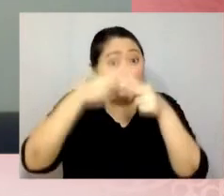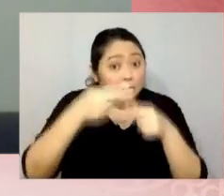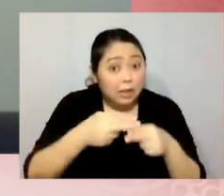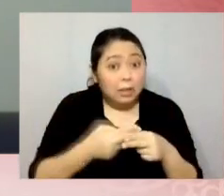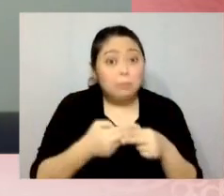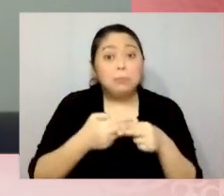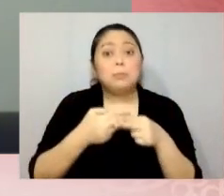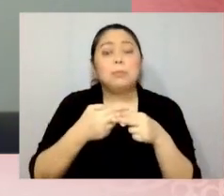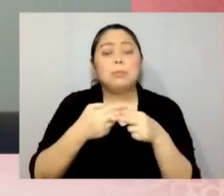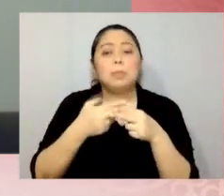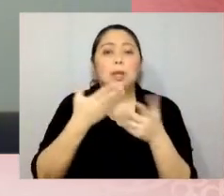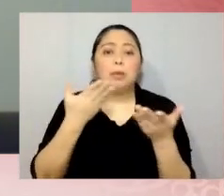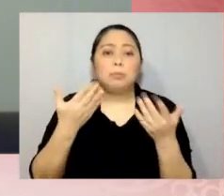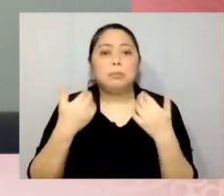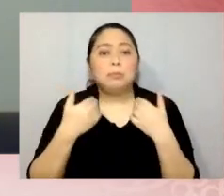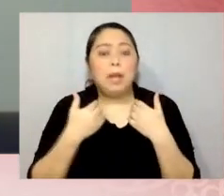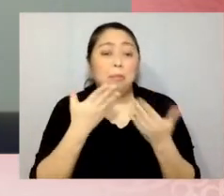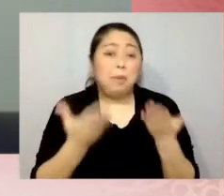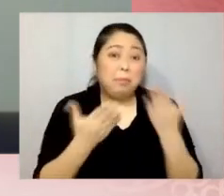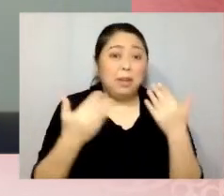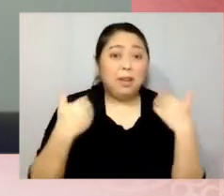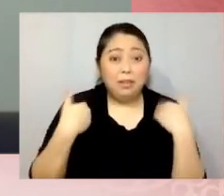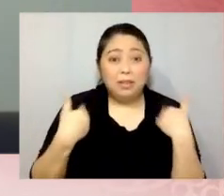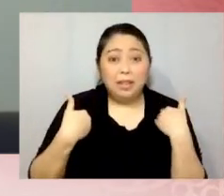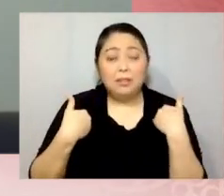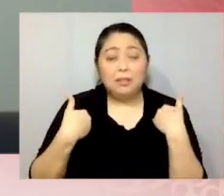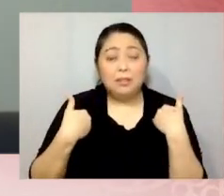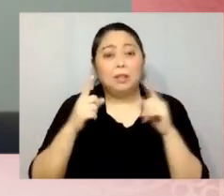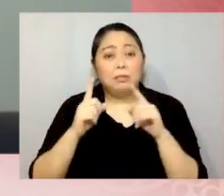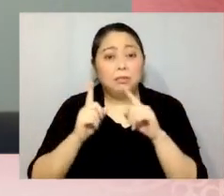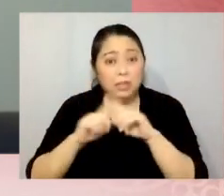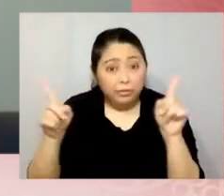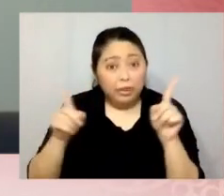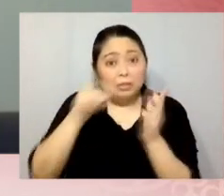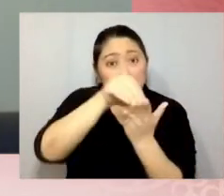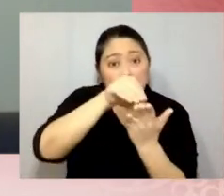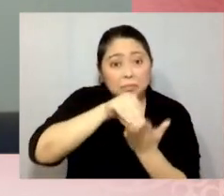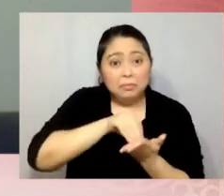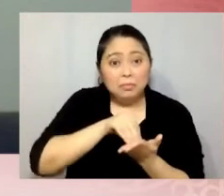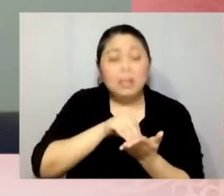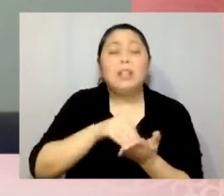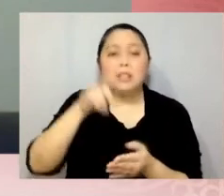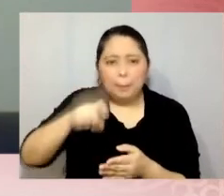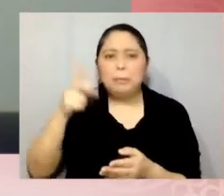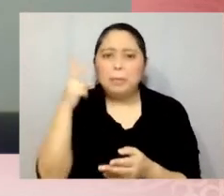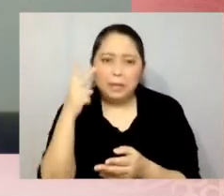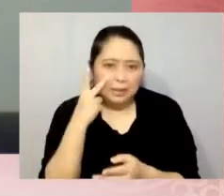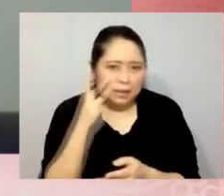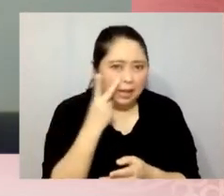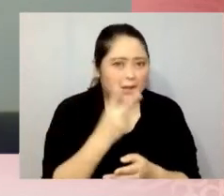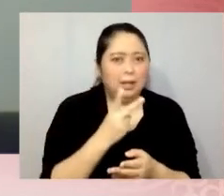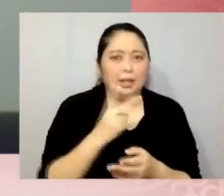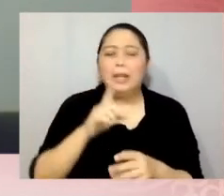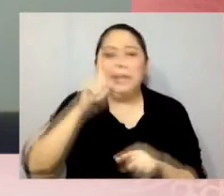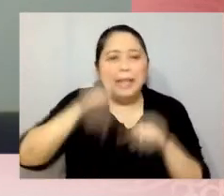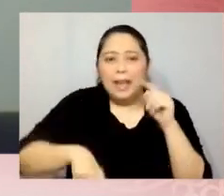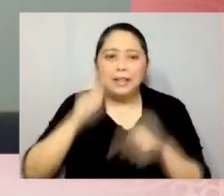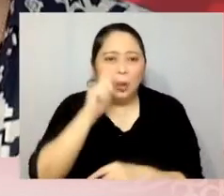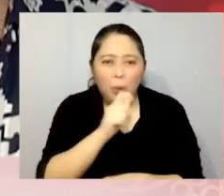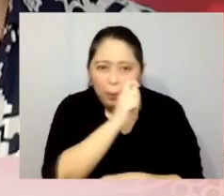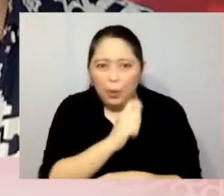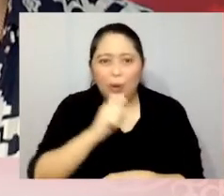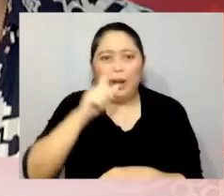automated fingerprint scanning, the same will be identified. And all of those years application for registration will be